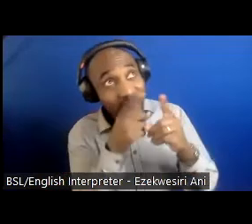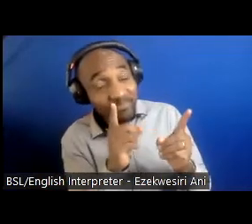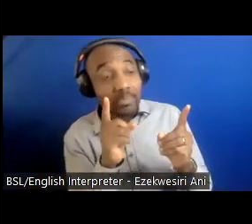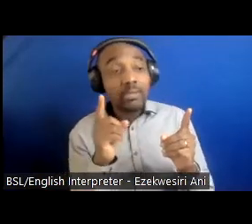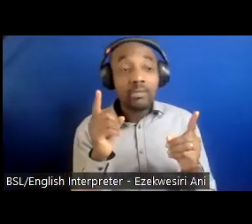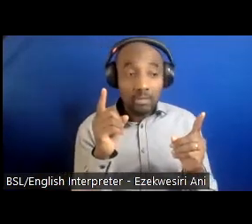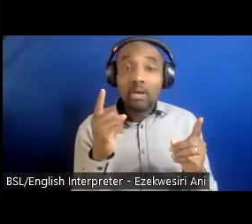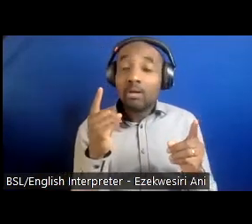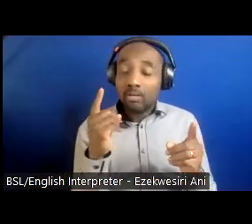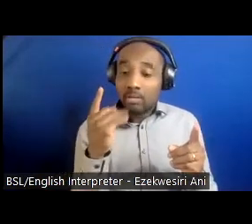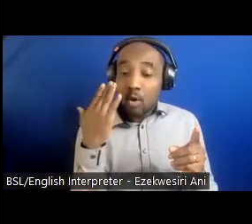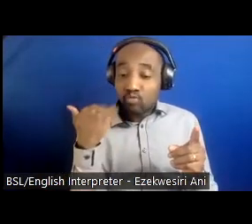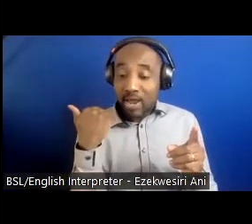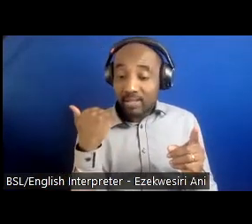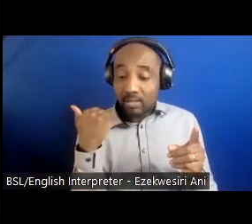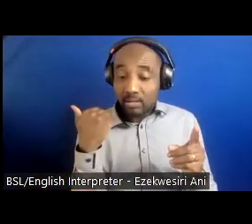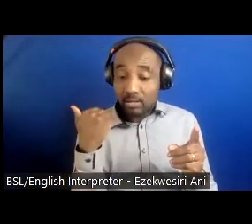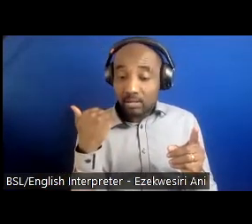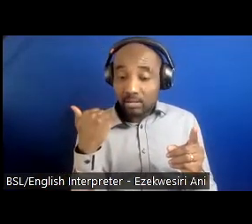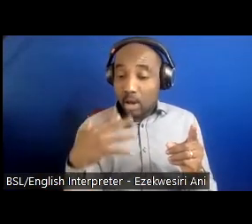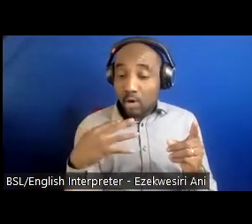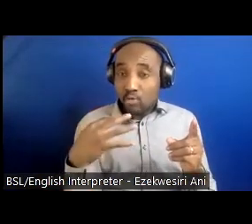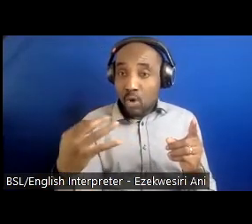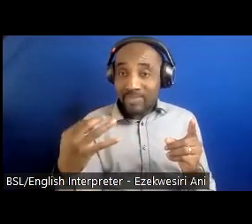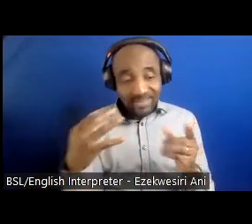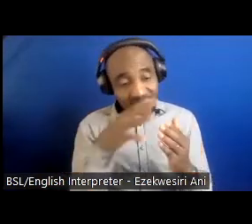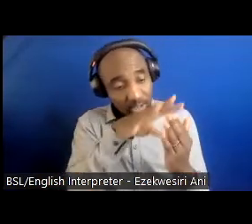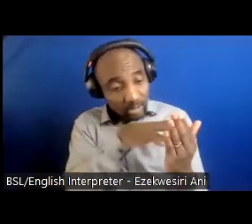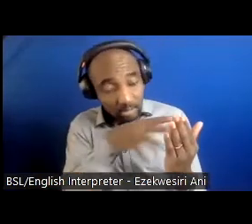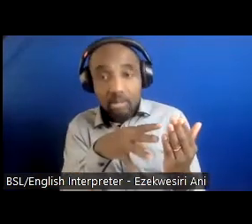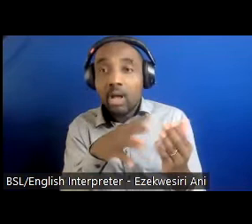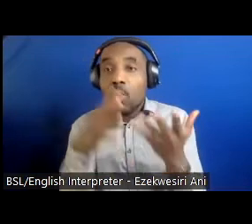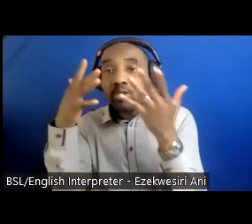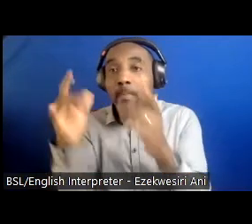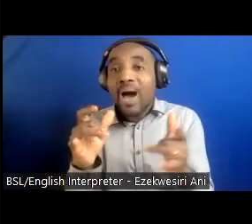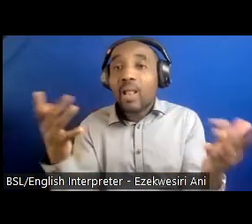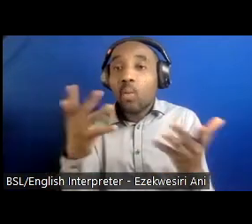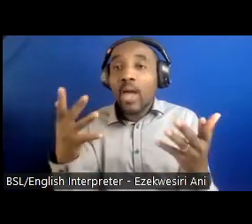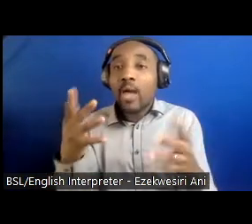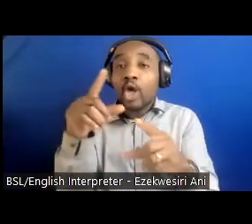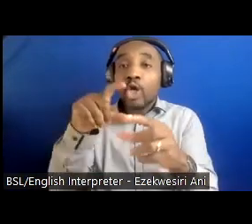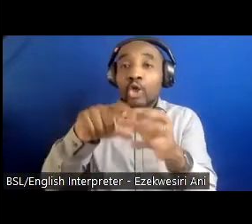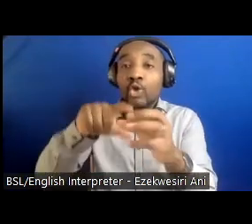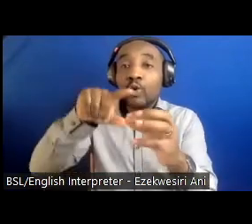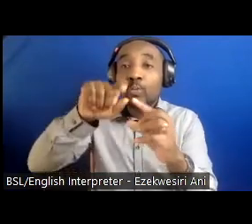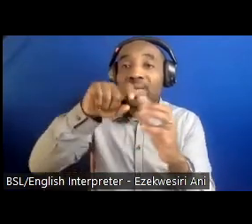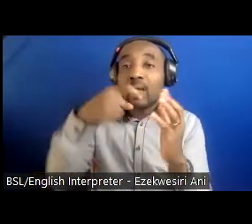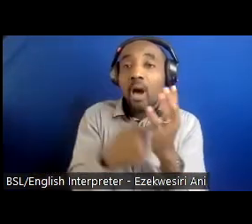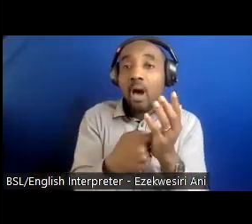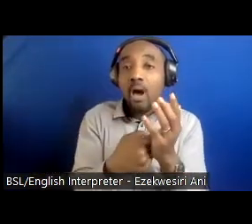Representation Index survey was piloted by Queen's Park Rangers Football Club and launched in October